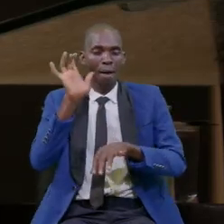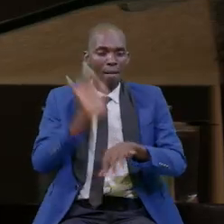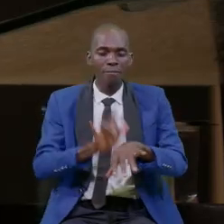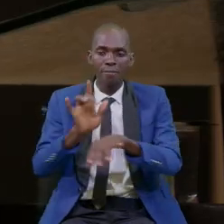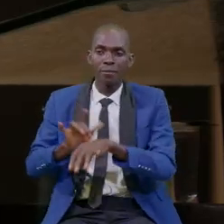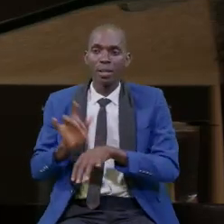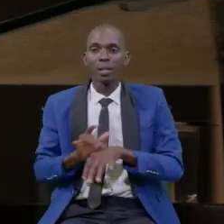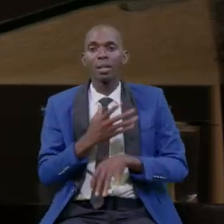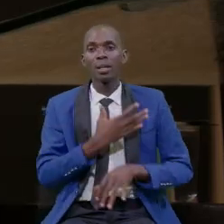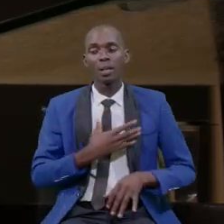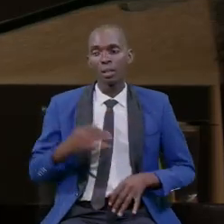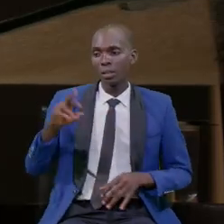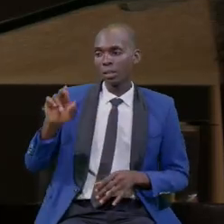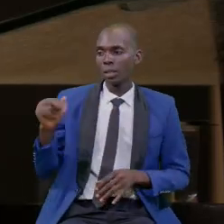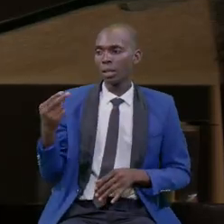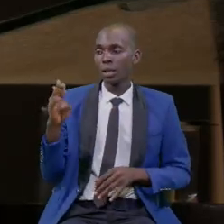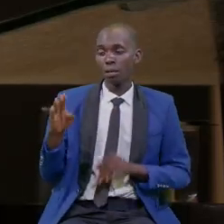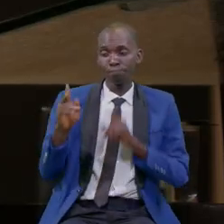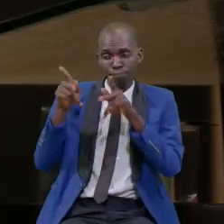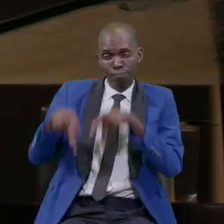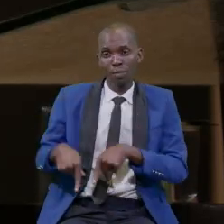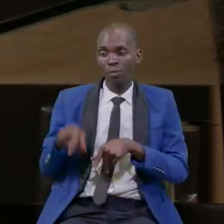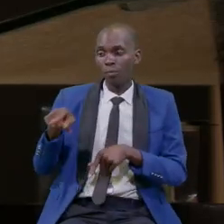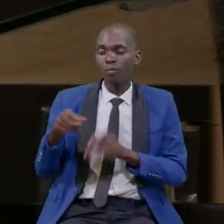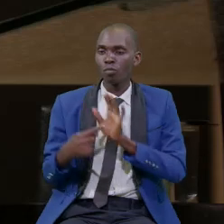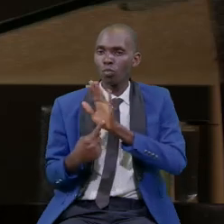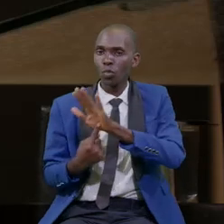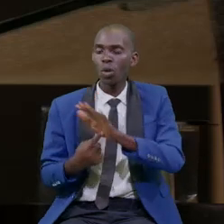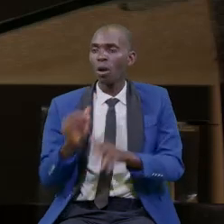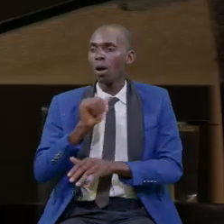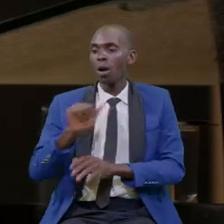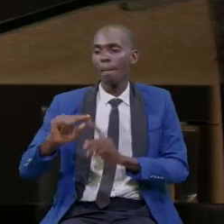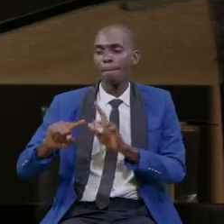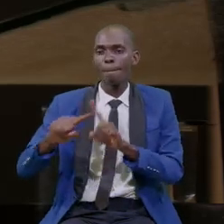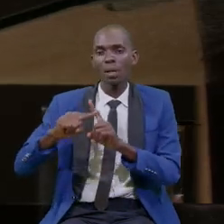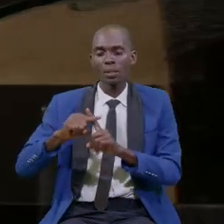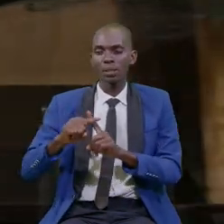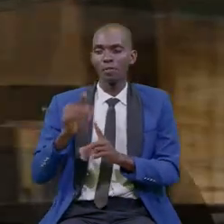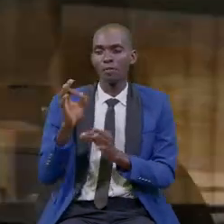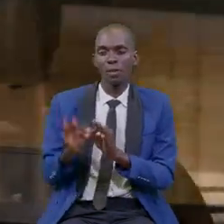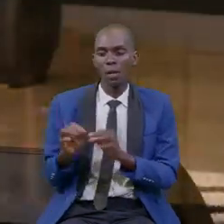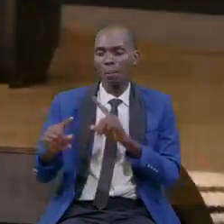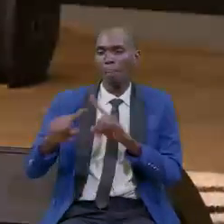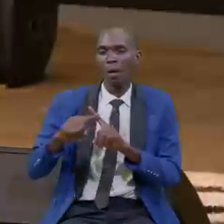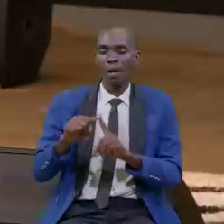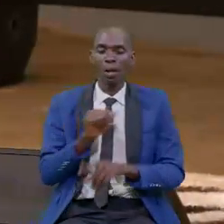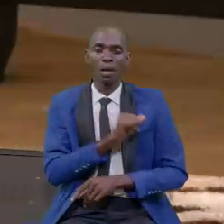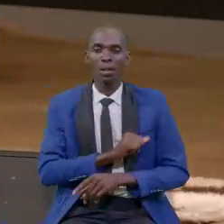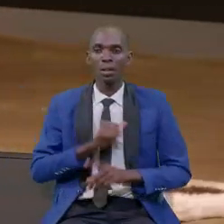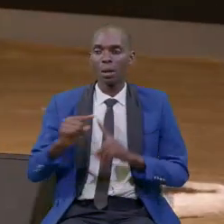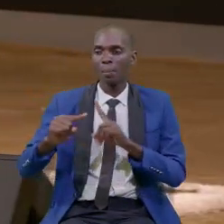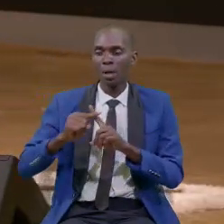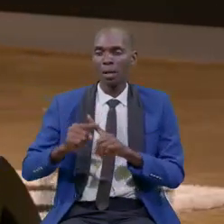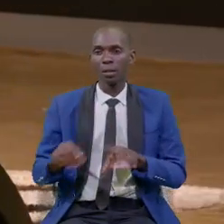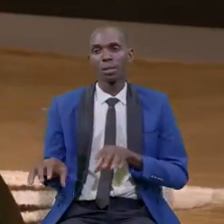Rahab in particular showed a positive attitude, a positive faith, a positive